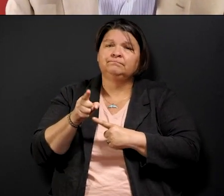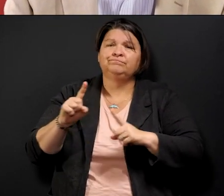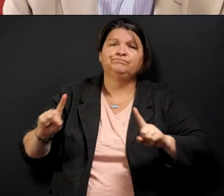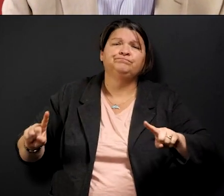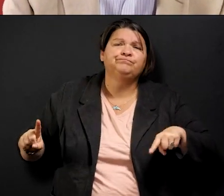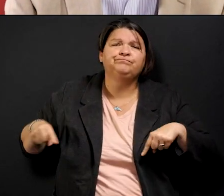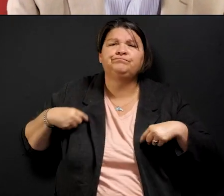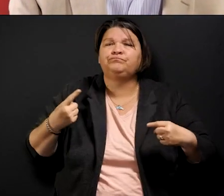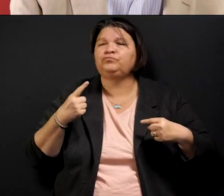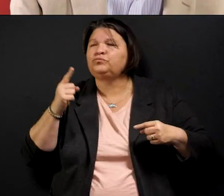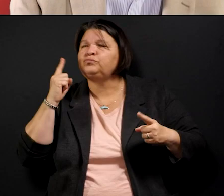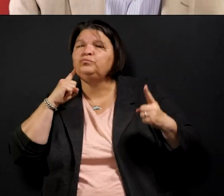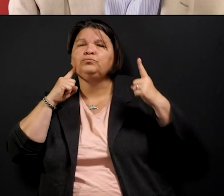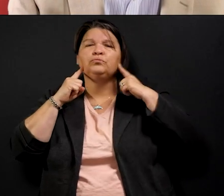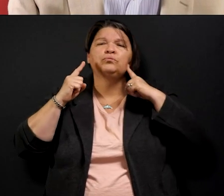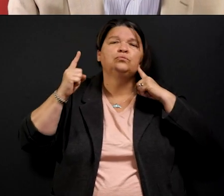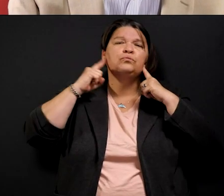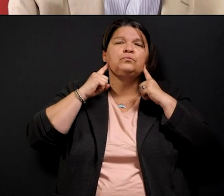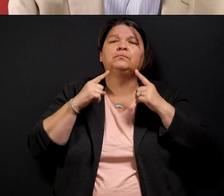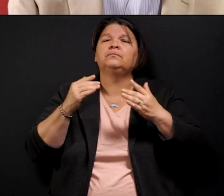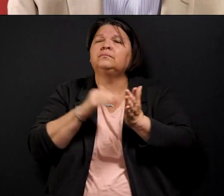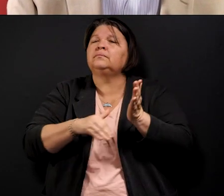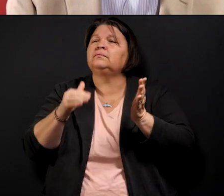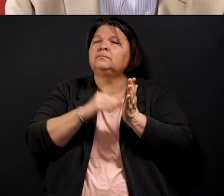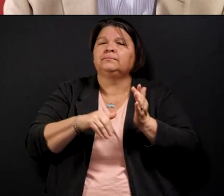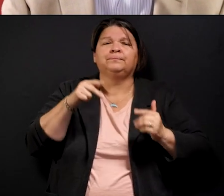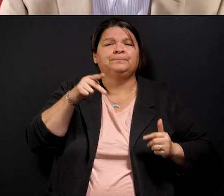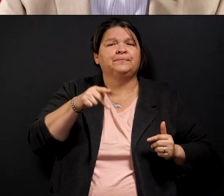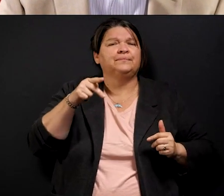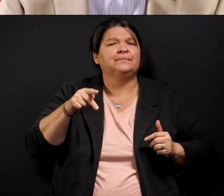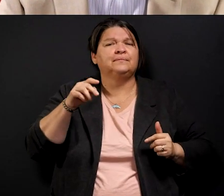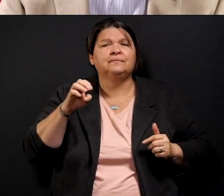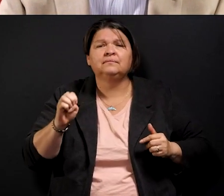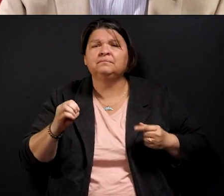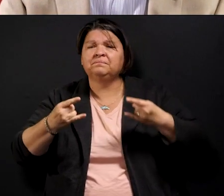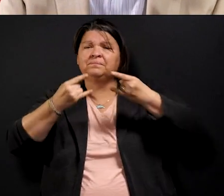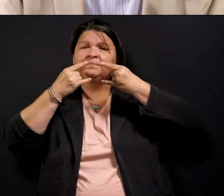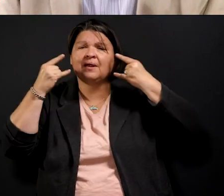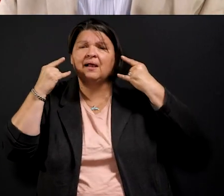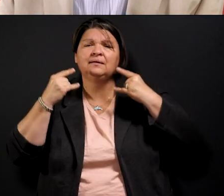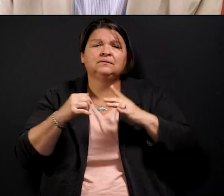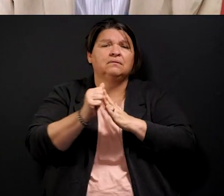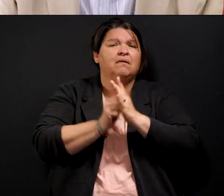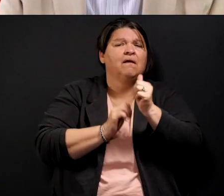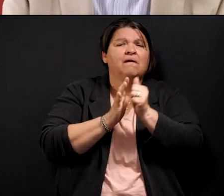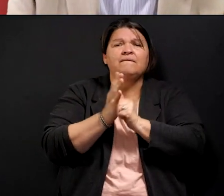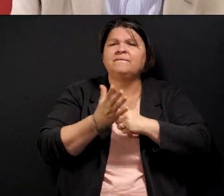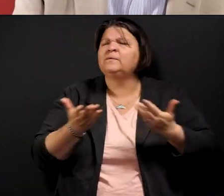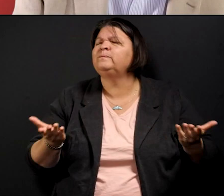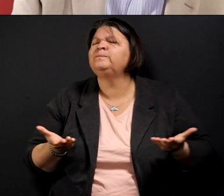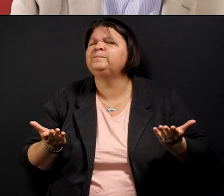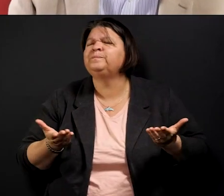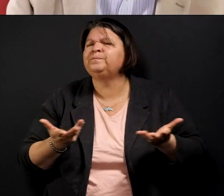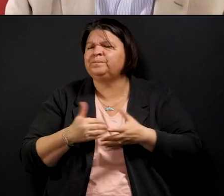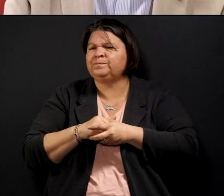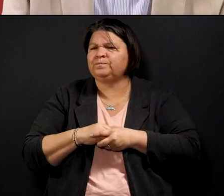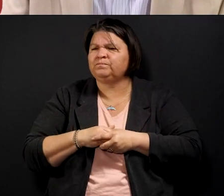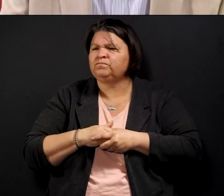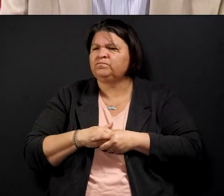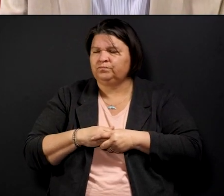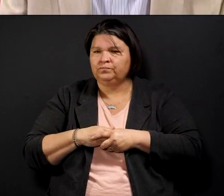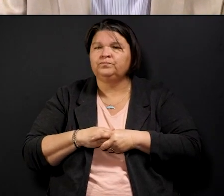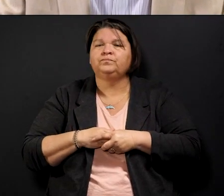all wearing. What are y'all doing considering the questions and things like masks and what citizens need to do?